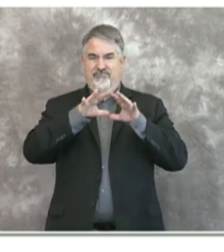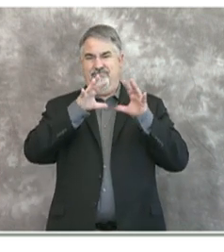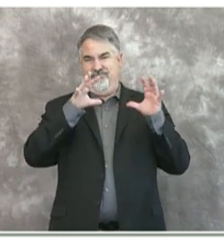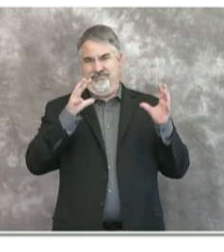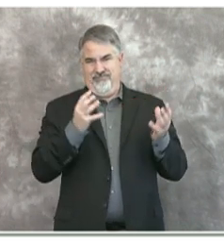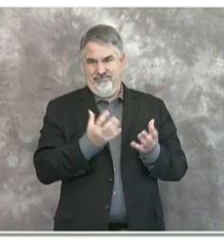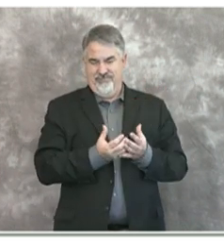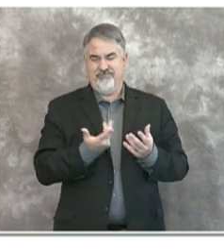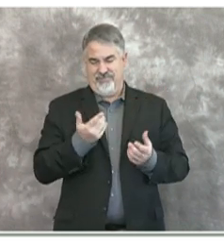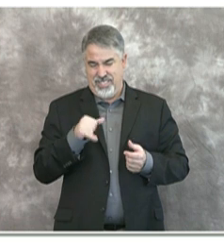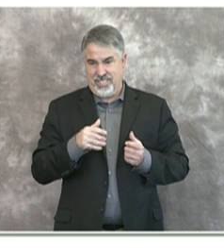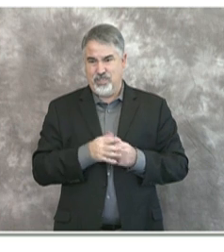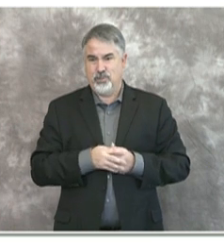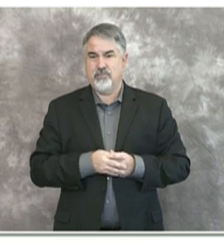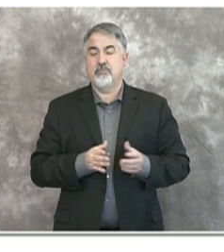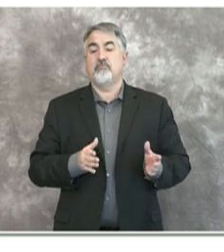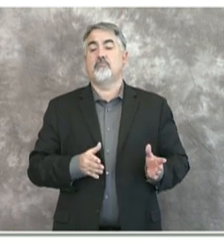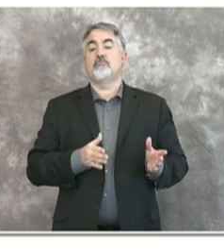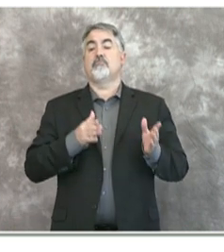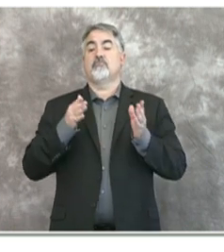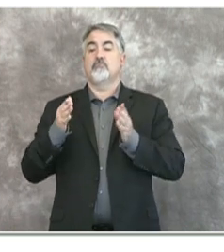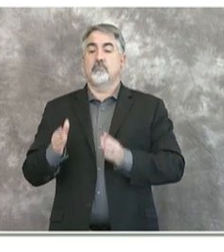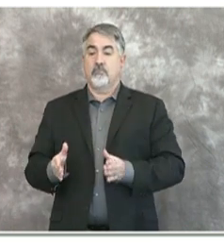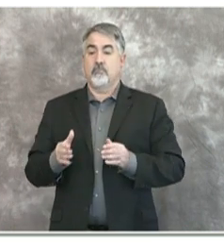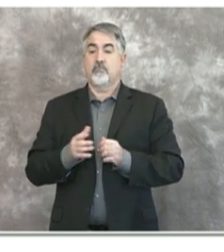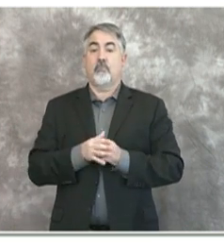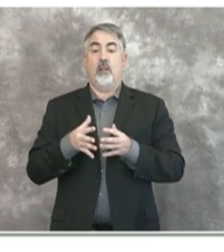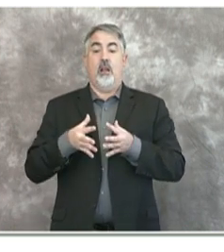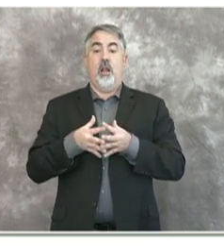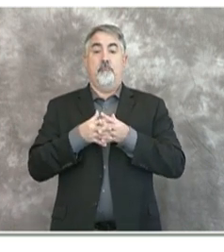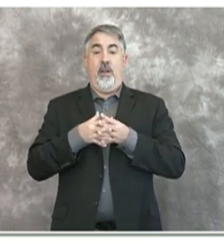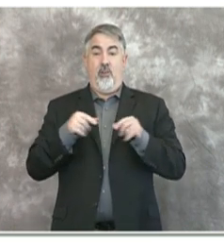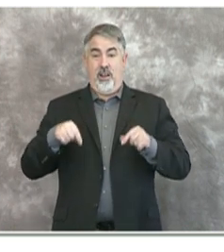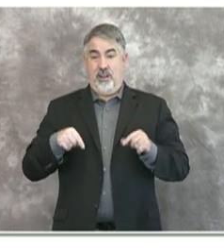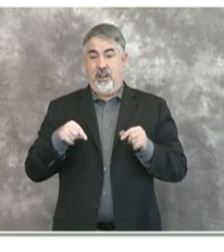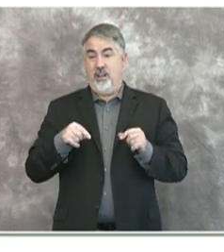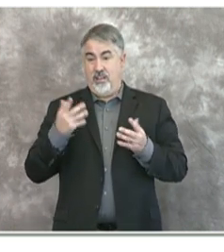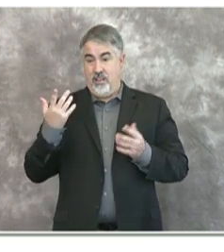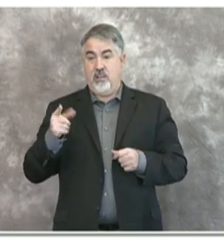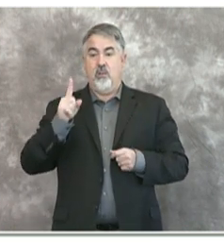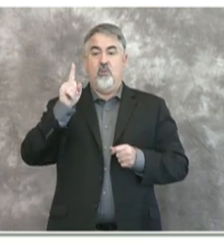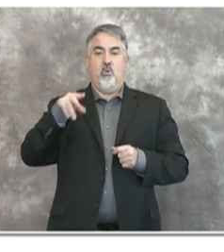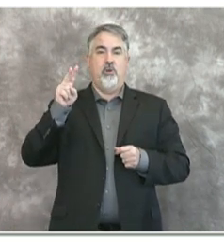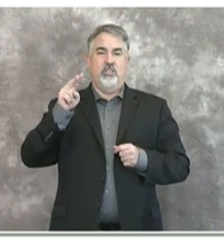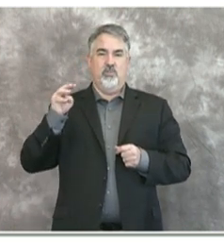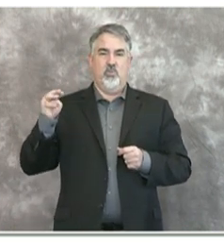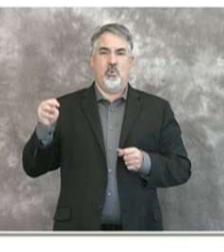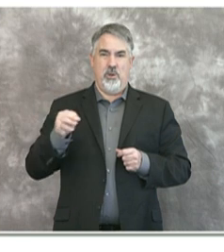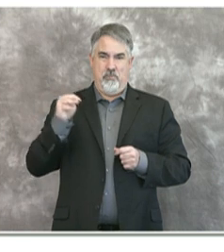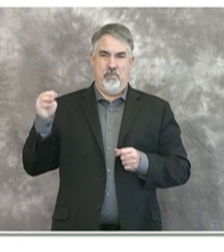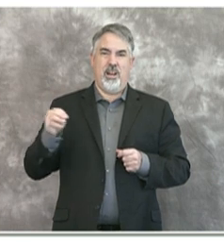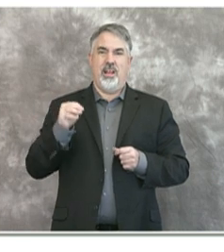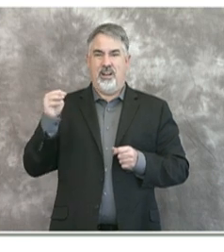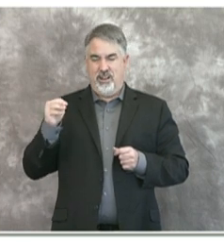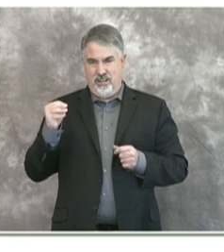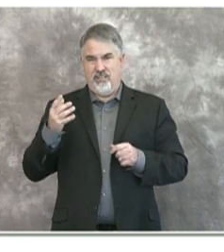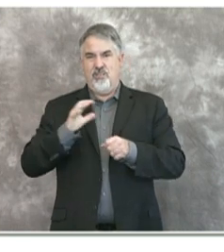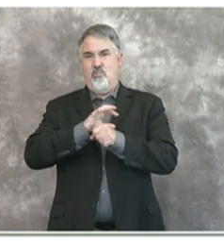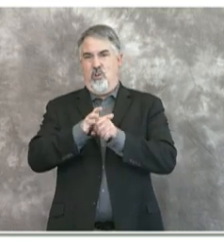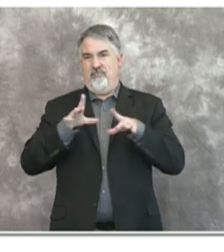272,500 deaths. Nationwide, the United States is reporting about